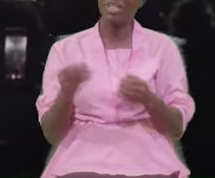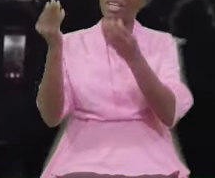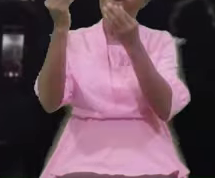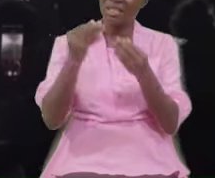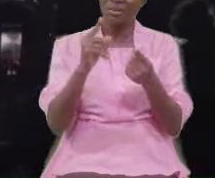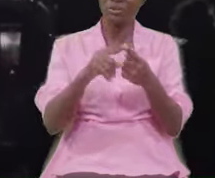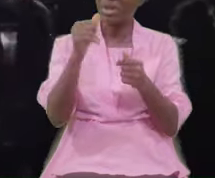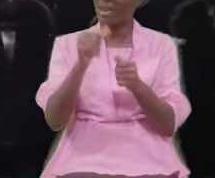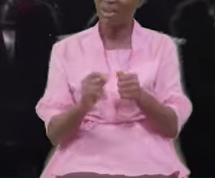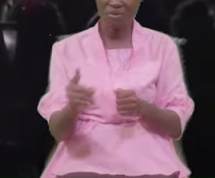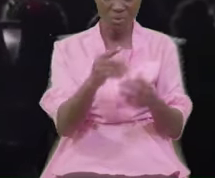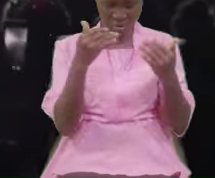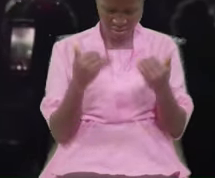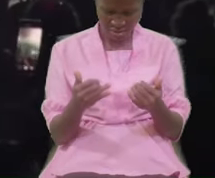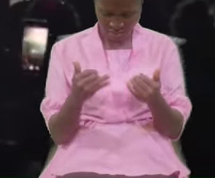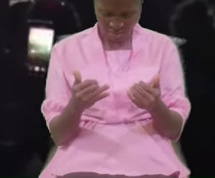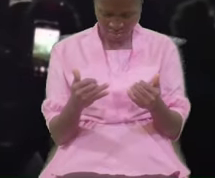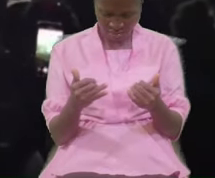katapusan Saab